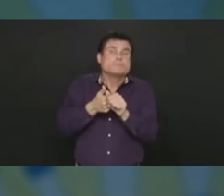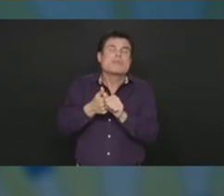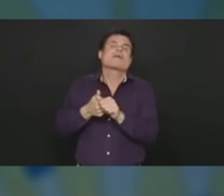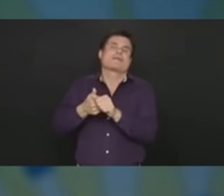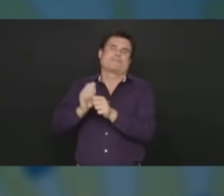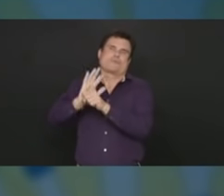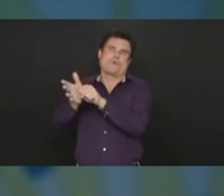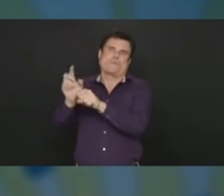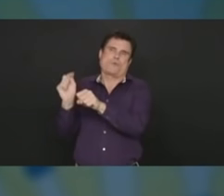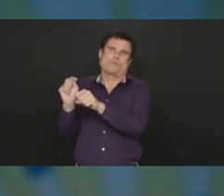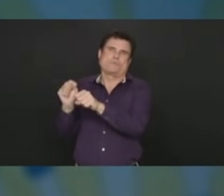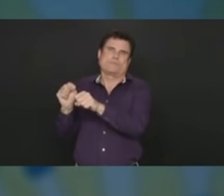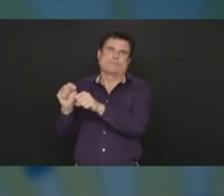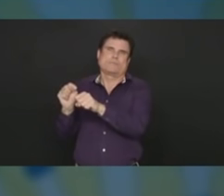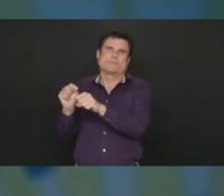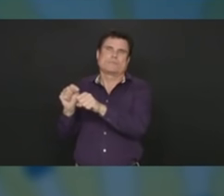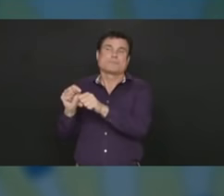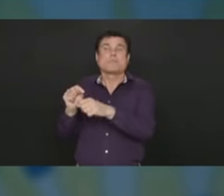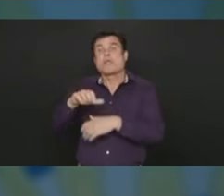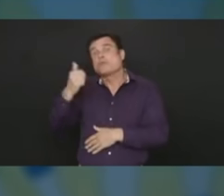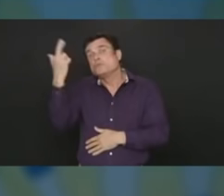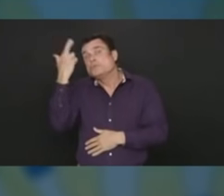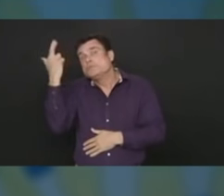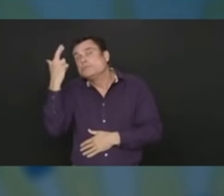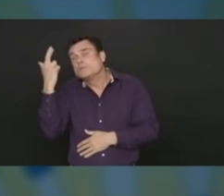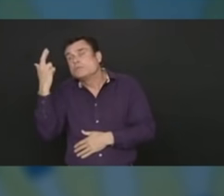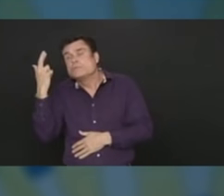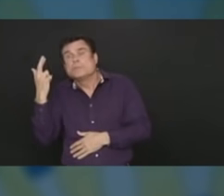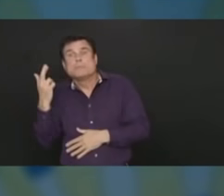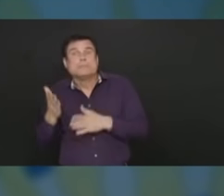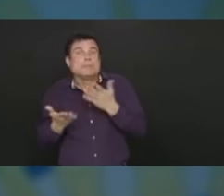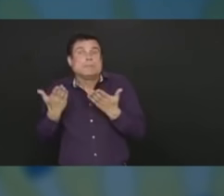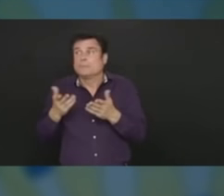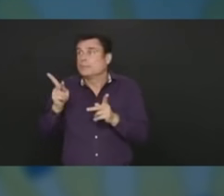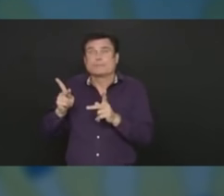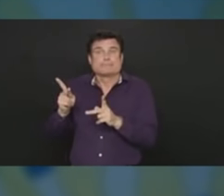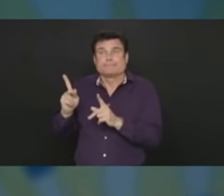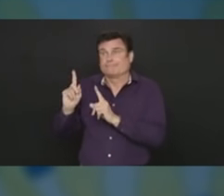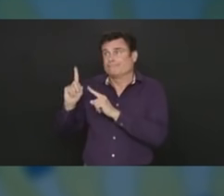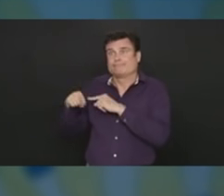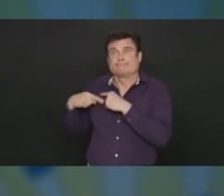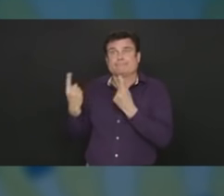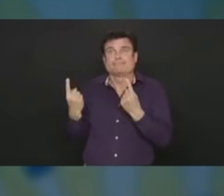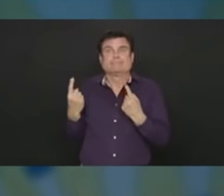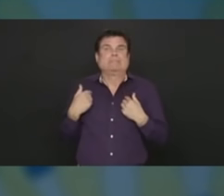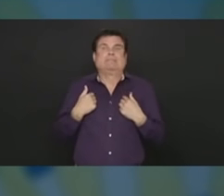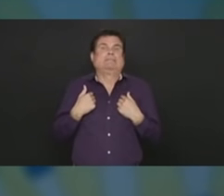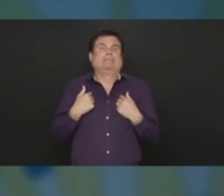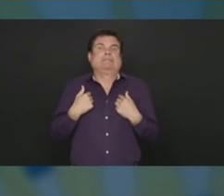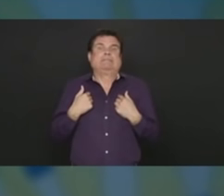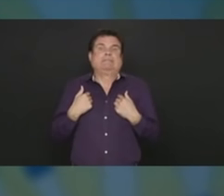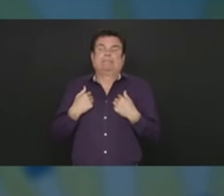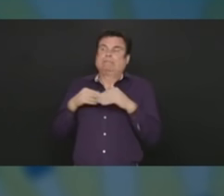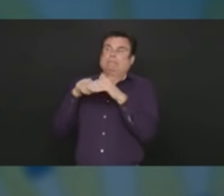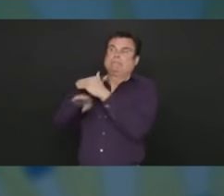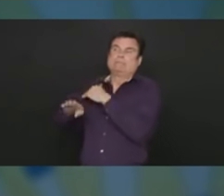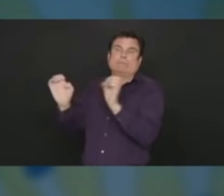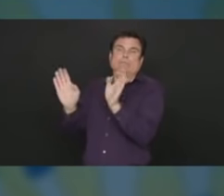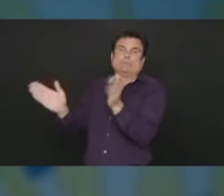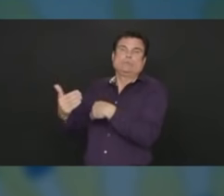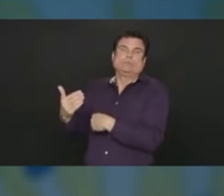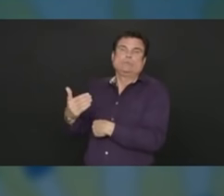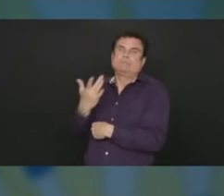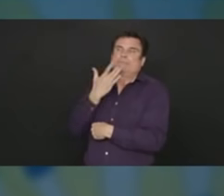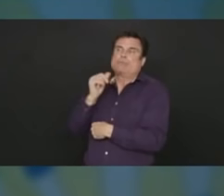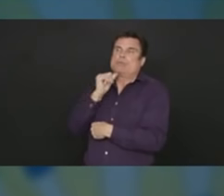COVID-19, and it may be that there was excess deaths that were recorded from that. So we will, once we have that information, be